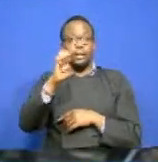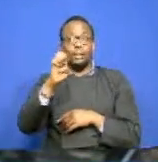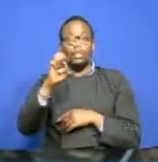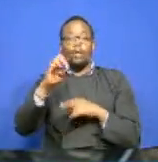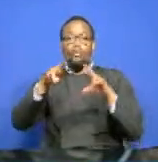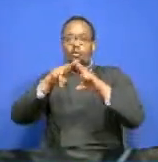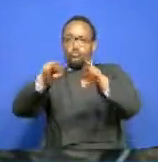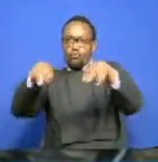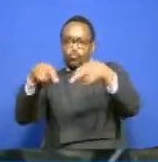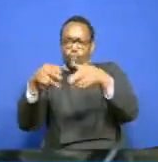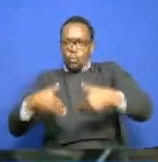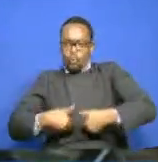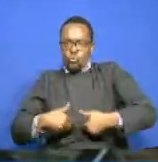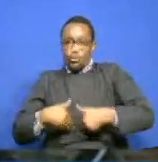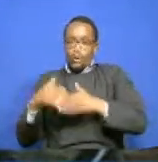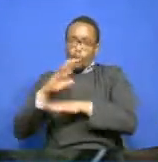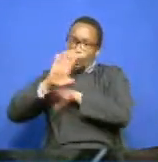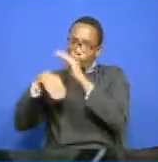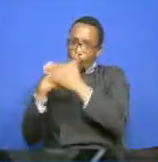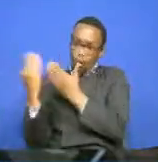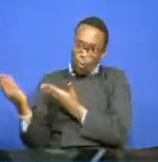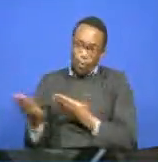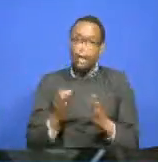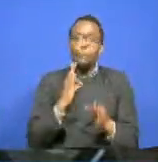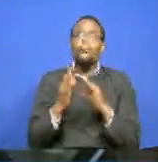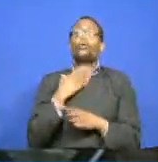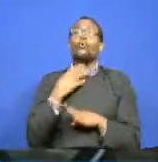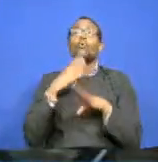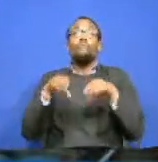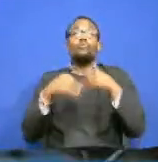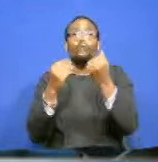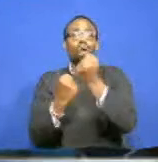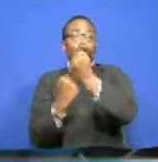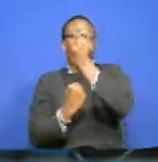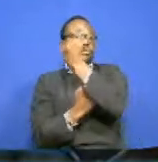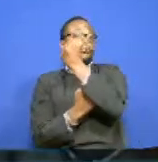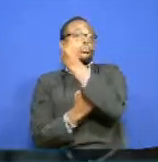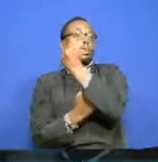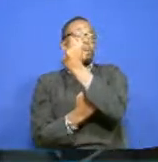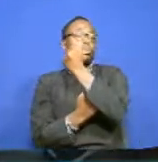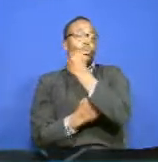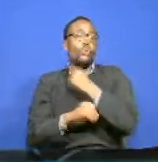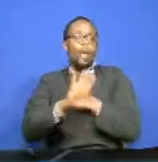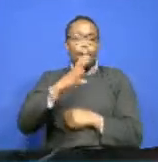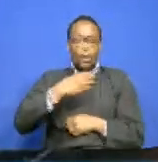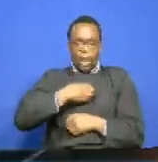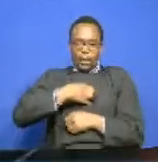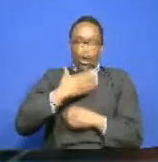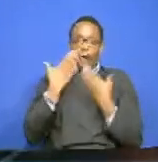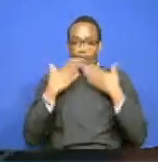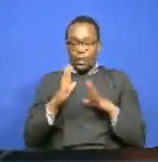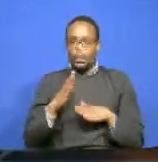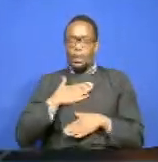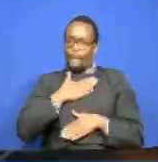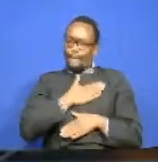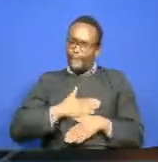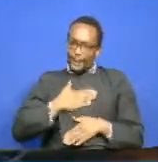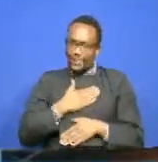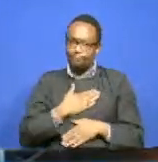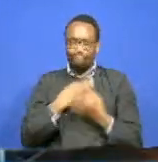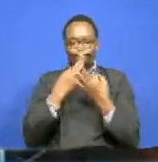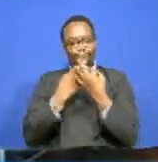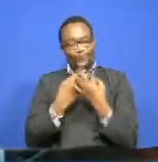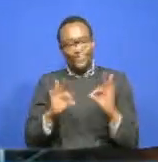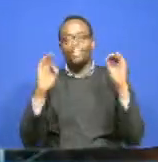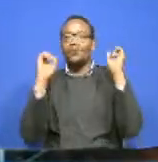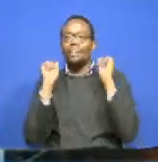he has welcomed us. If you would like to give towards his retirement, feel free to ask, and we'll be